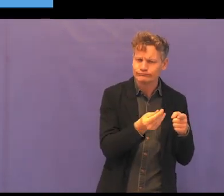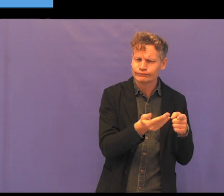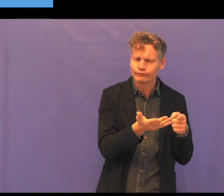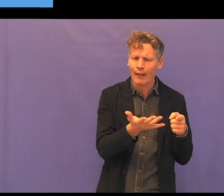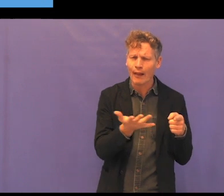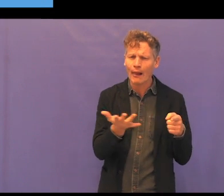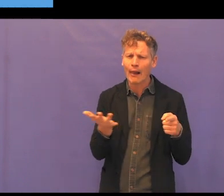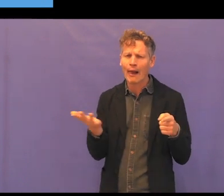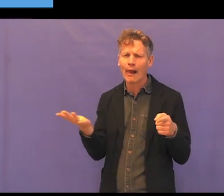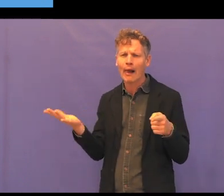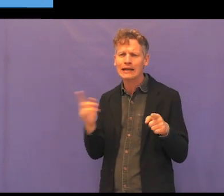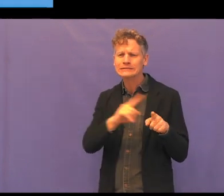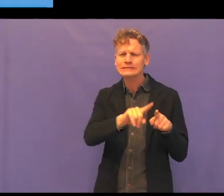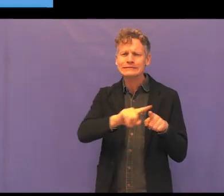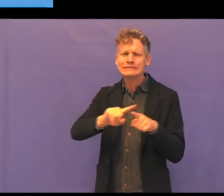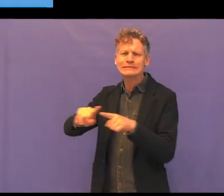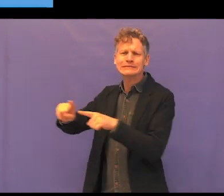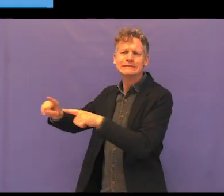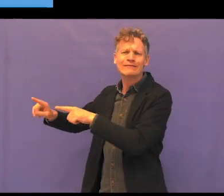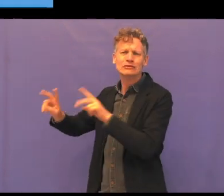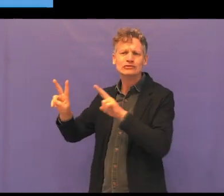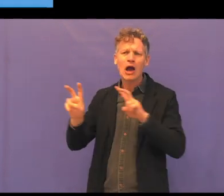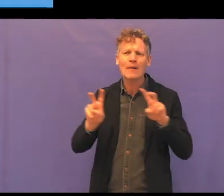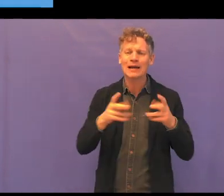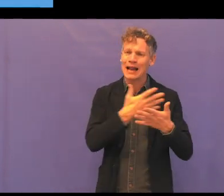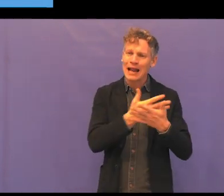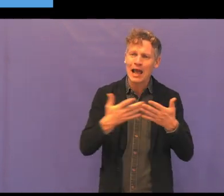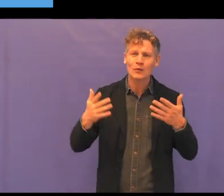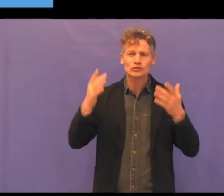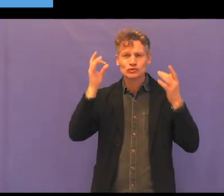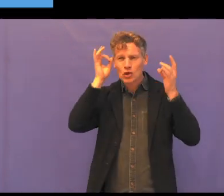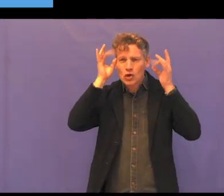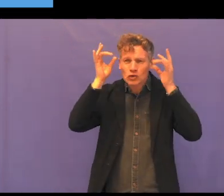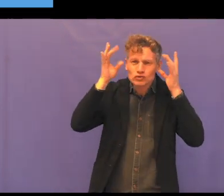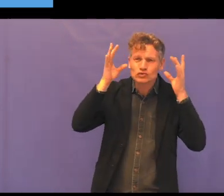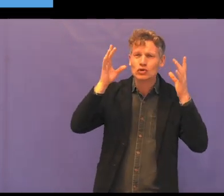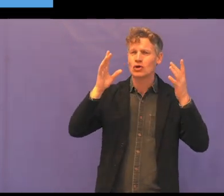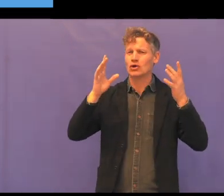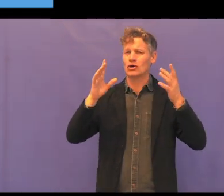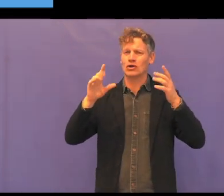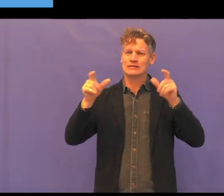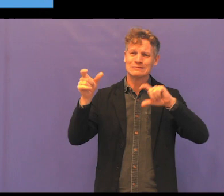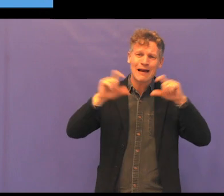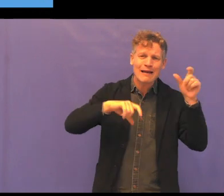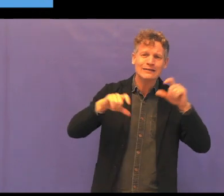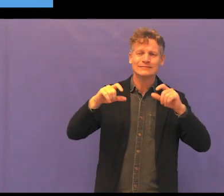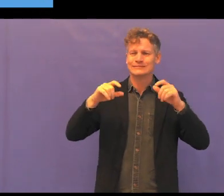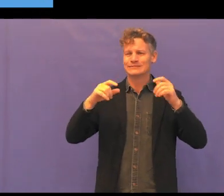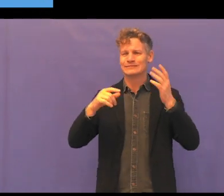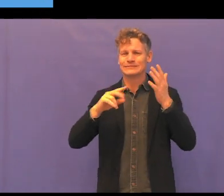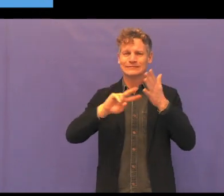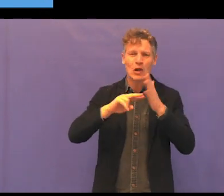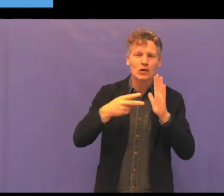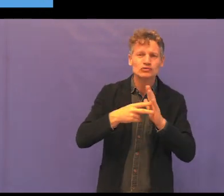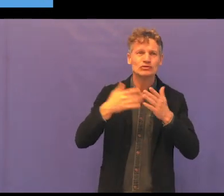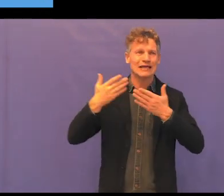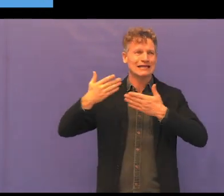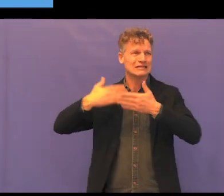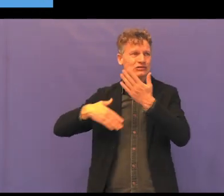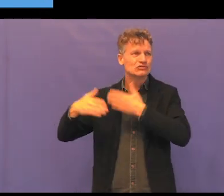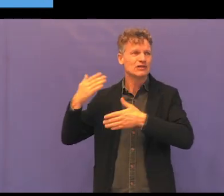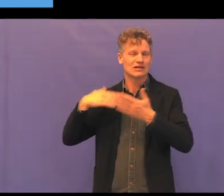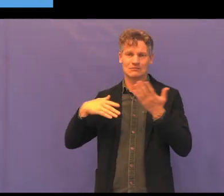technology, history, and so on. And it seems to me that that particular kind of ontological or personal